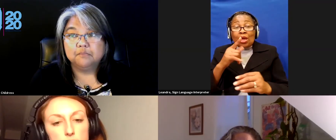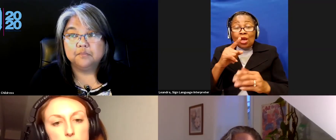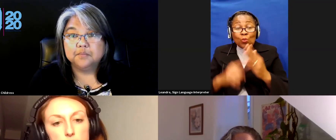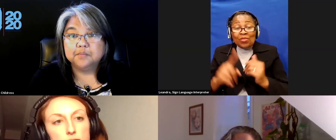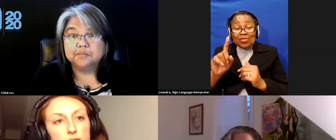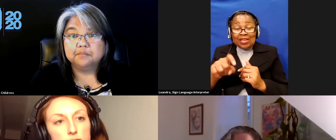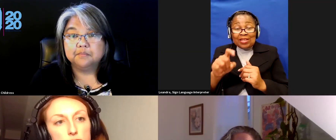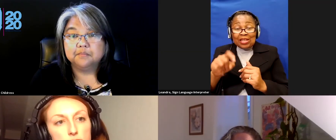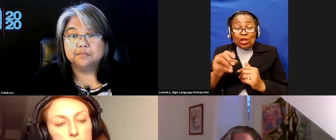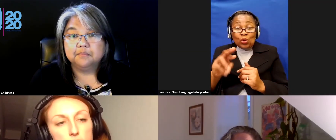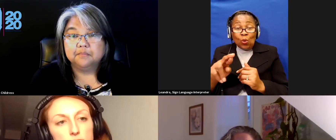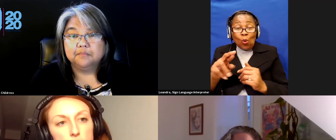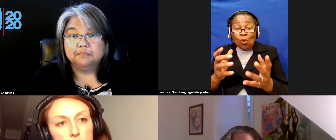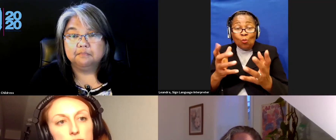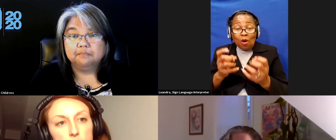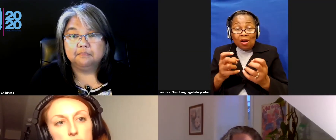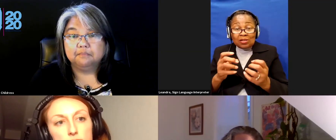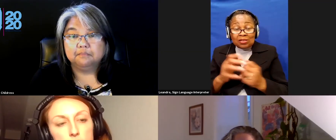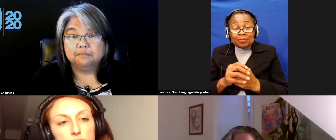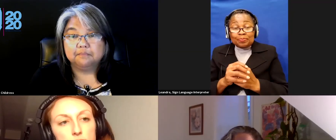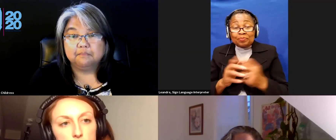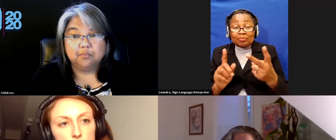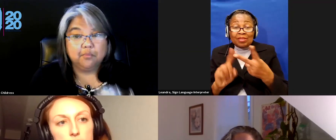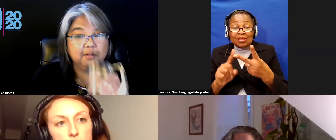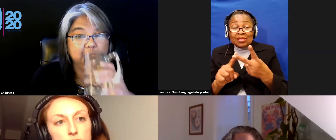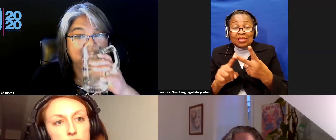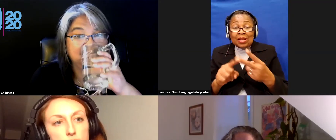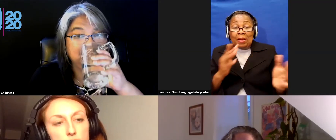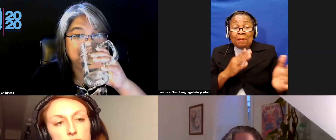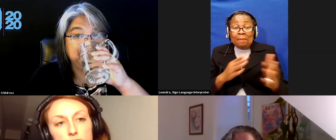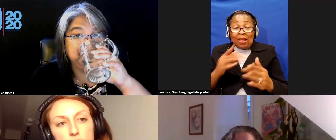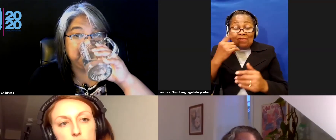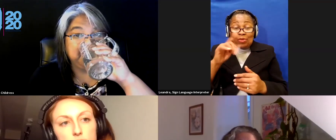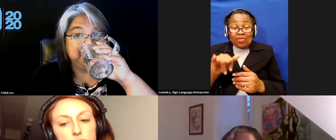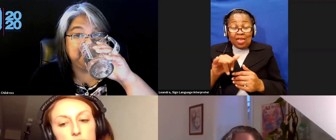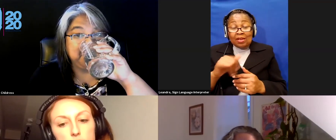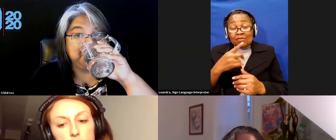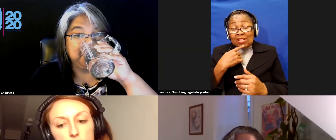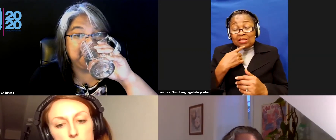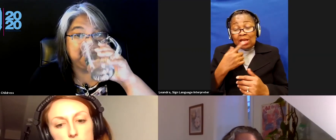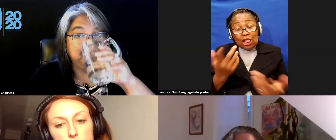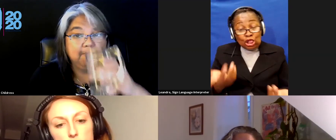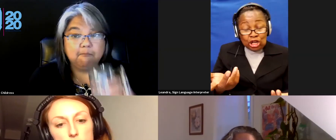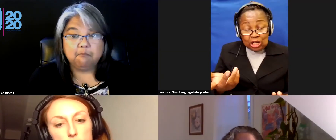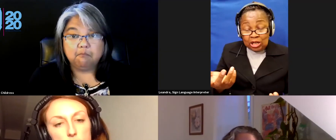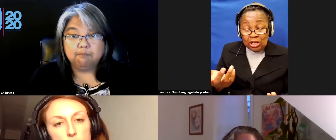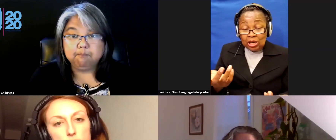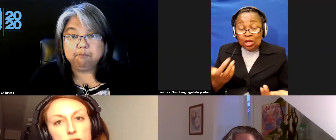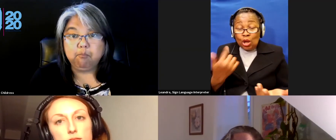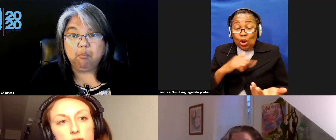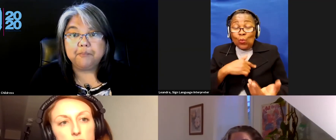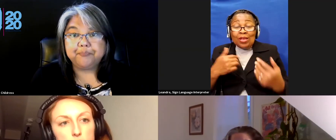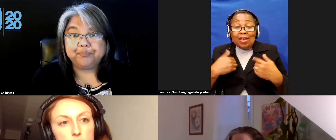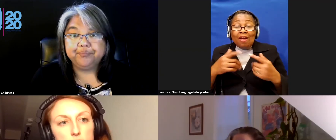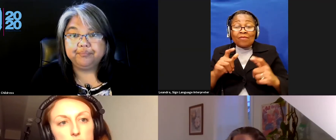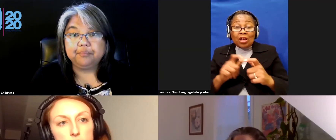And then secondly, plan for it. If they said, look, you know, we have a really